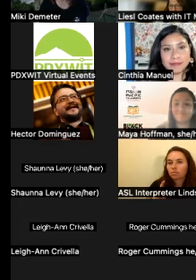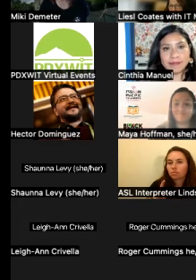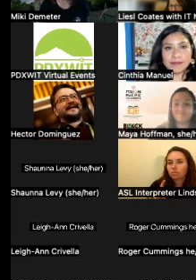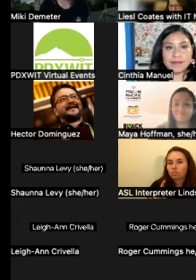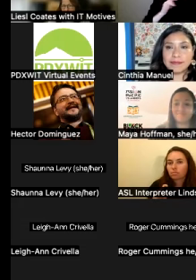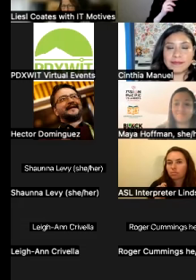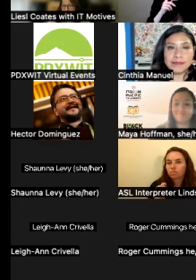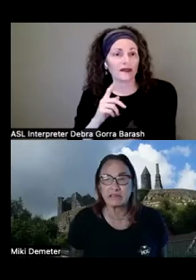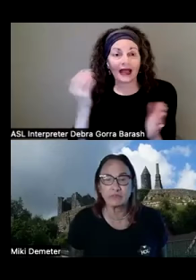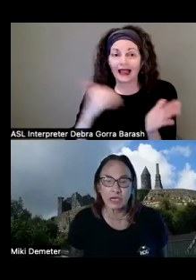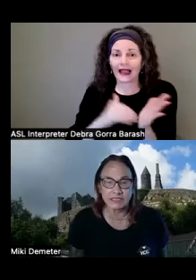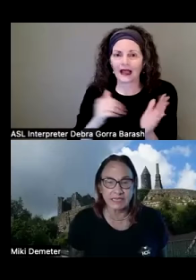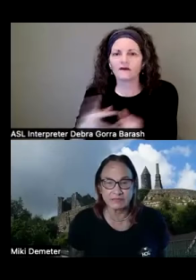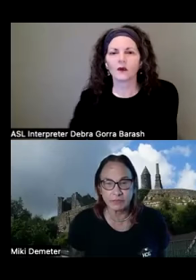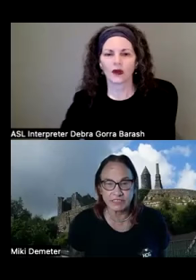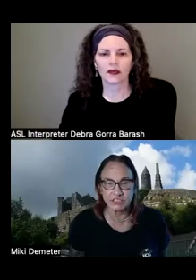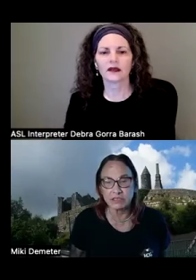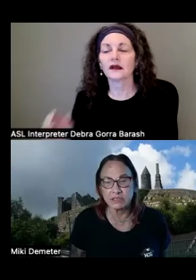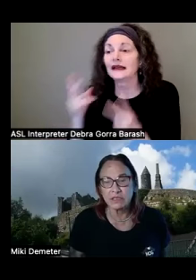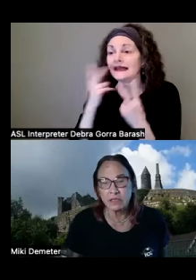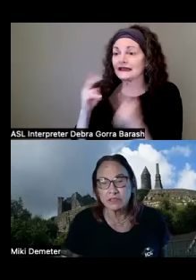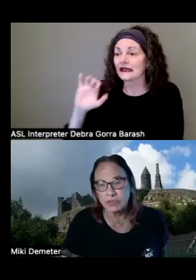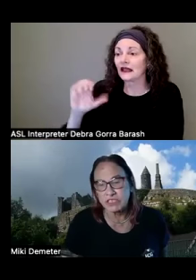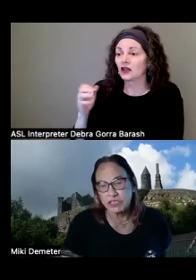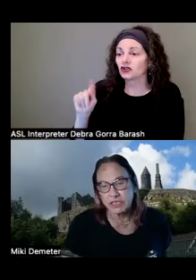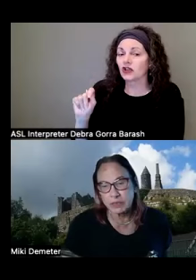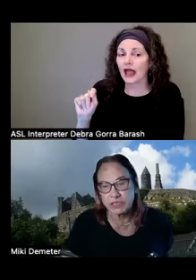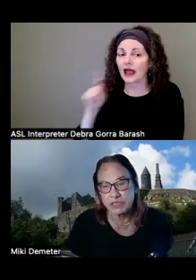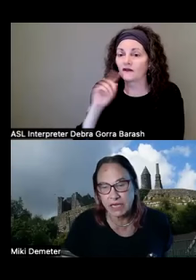everyone, please see the chat for contact information,